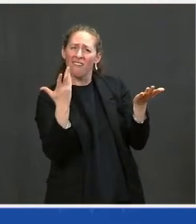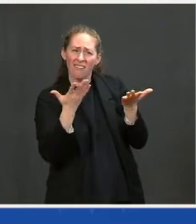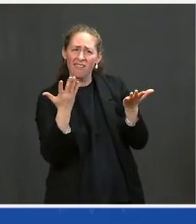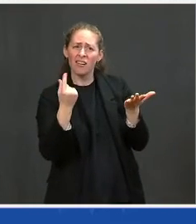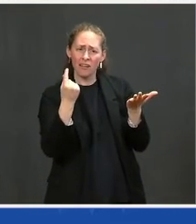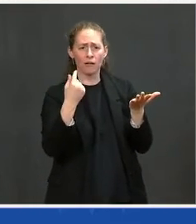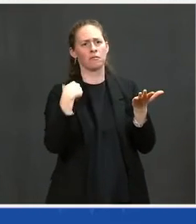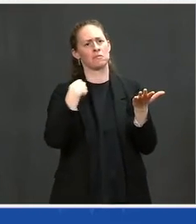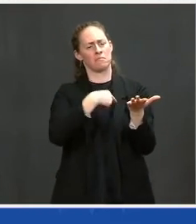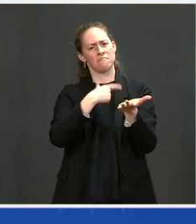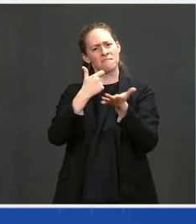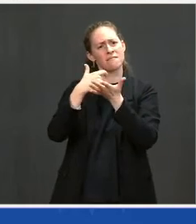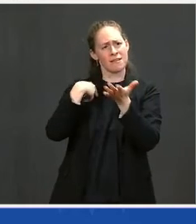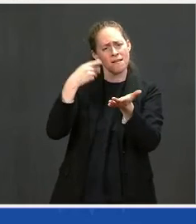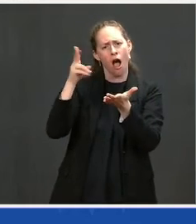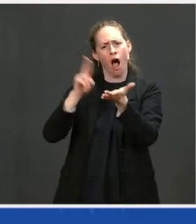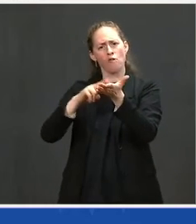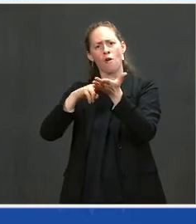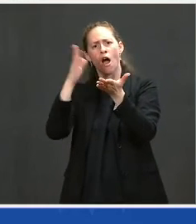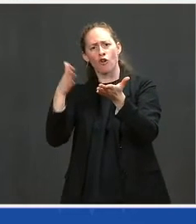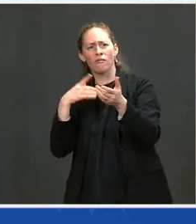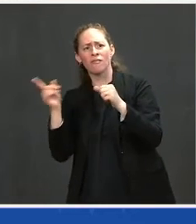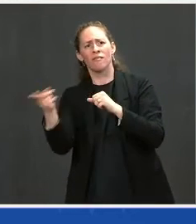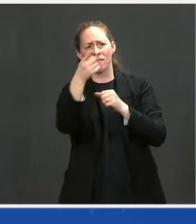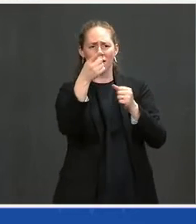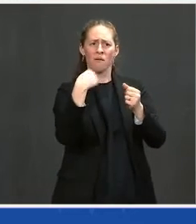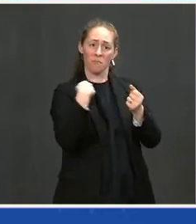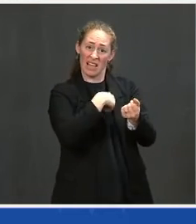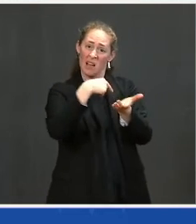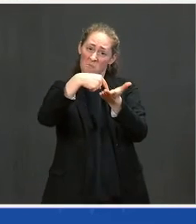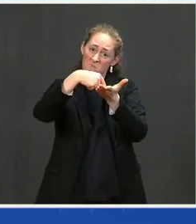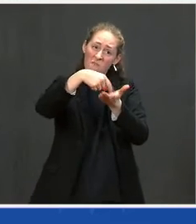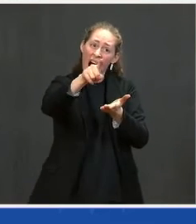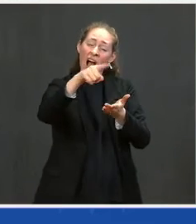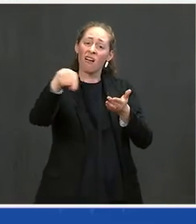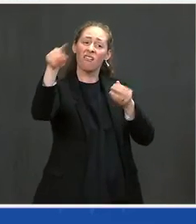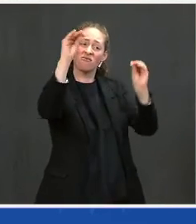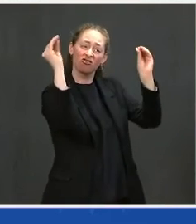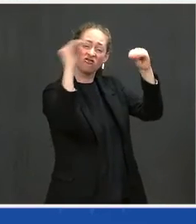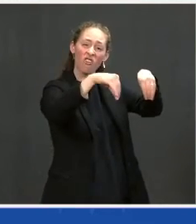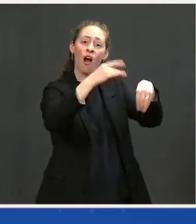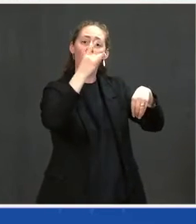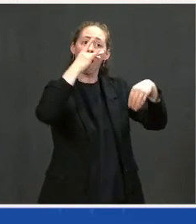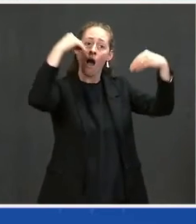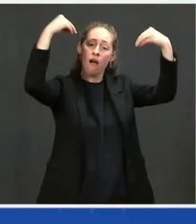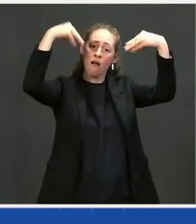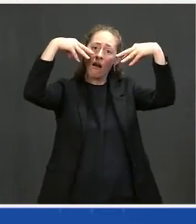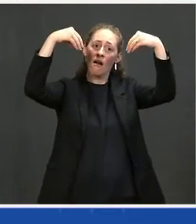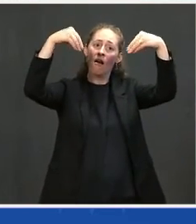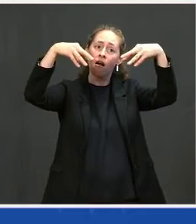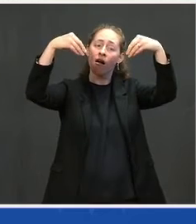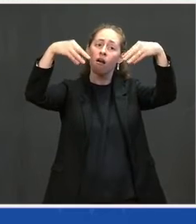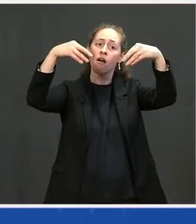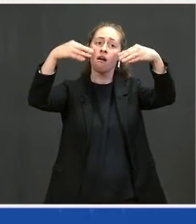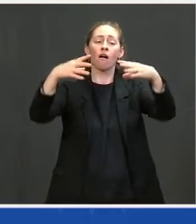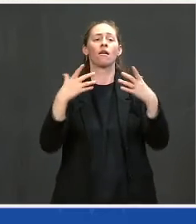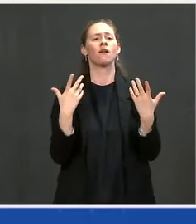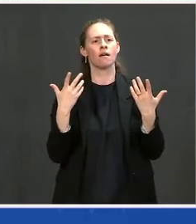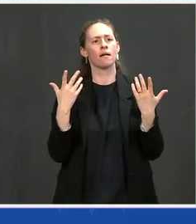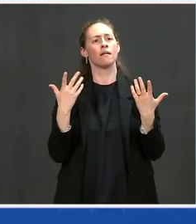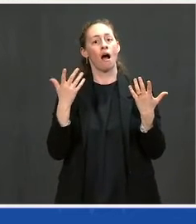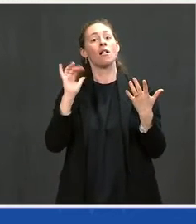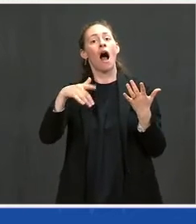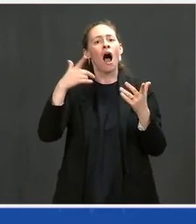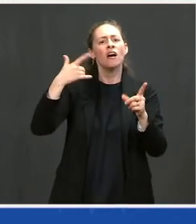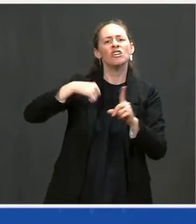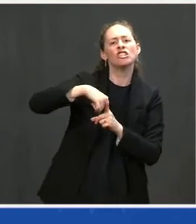lighting. We paid directly to the contractor, did not go through the government. And violent crime significantly was reduced in that city. Fewer people